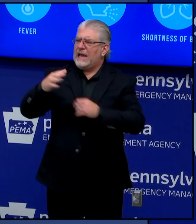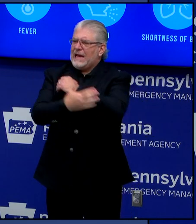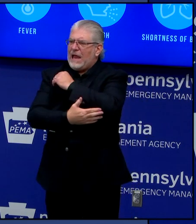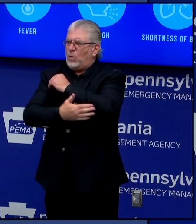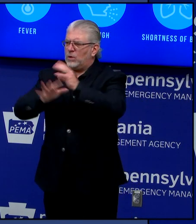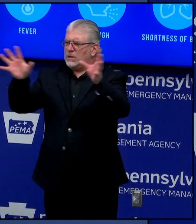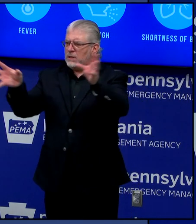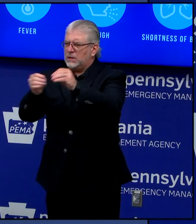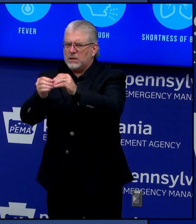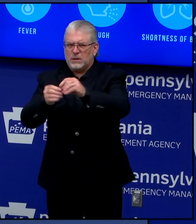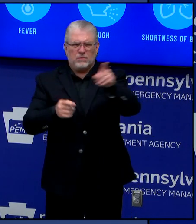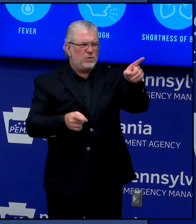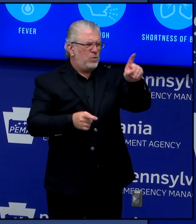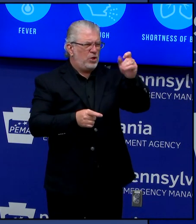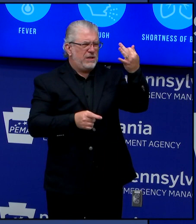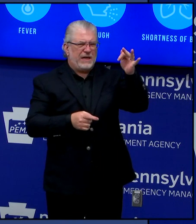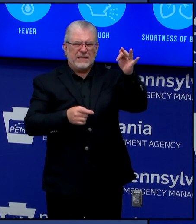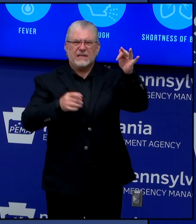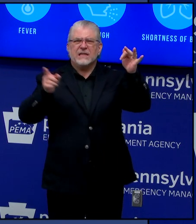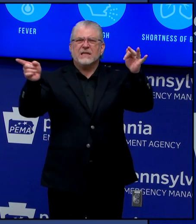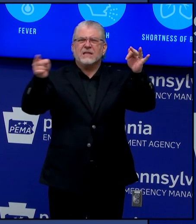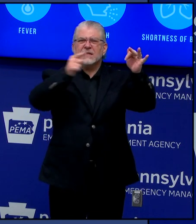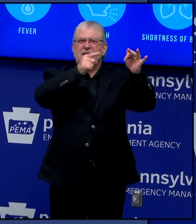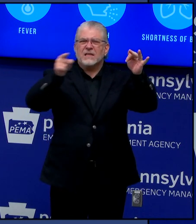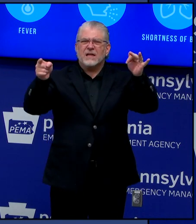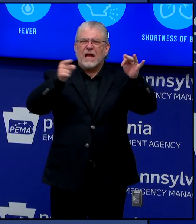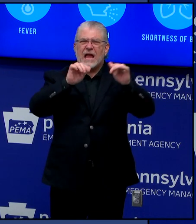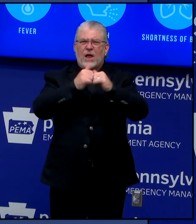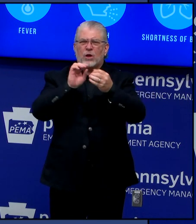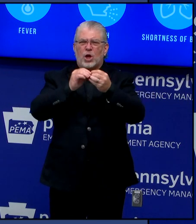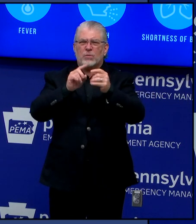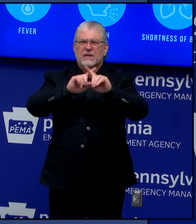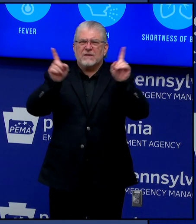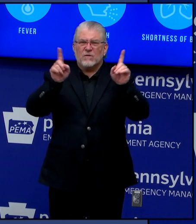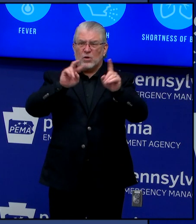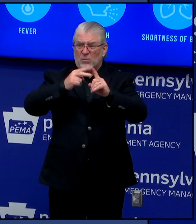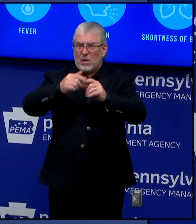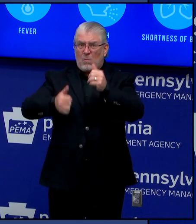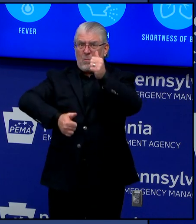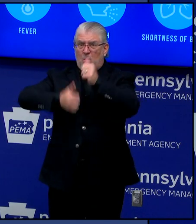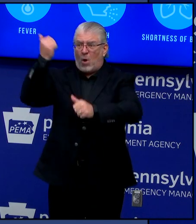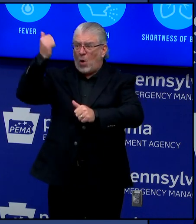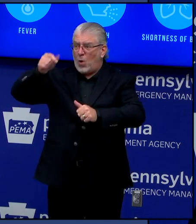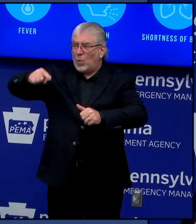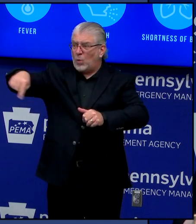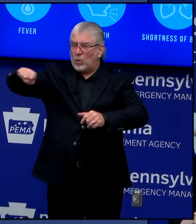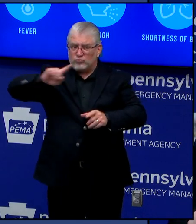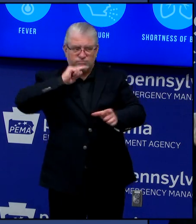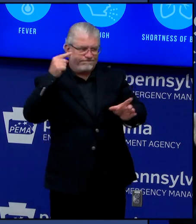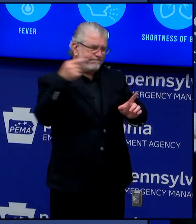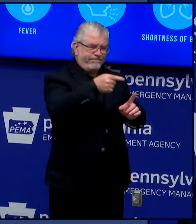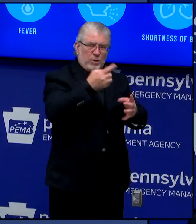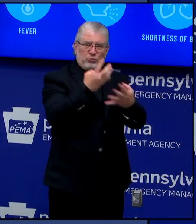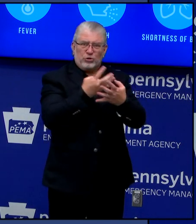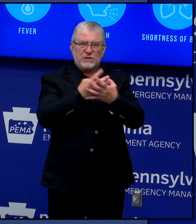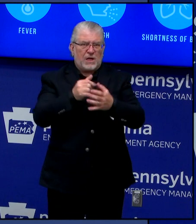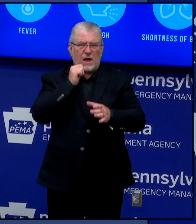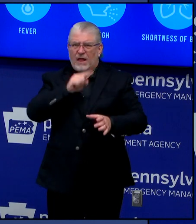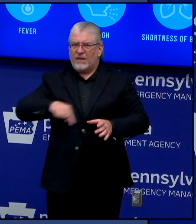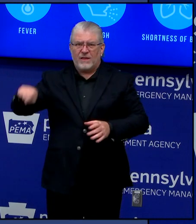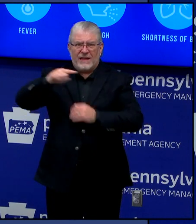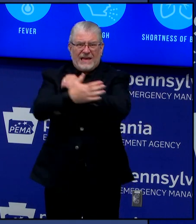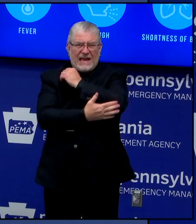this impact Huntington and surrounding counties, especially with chances of moving into the yellow phase of reopening? Well, we're looking at all that